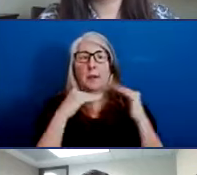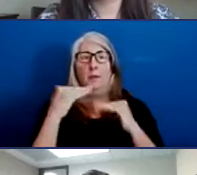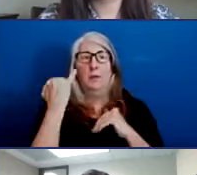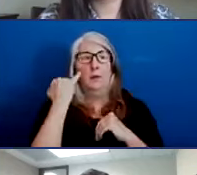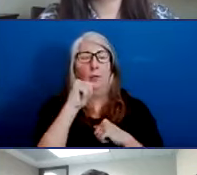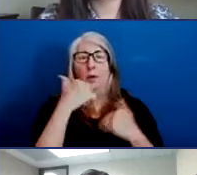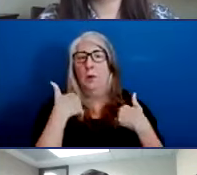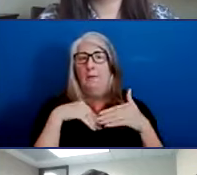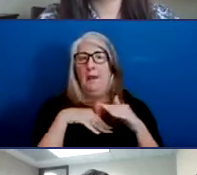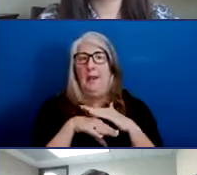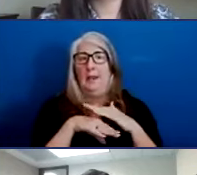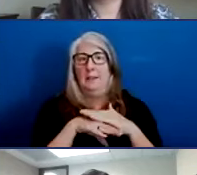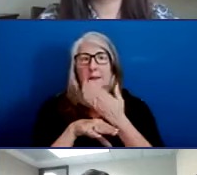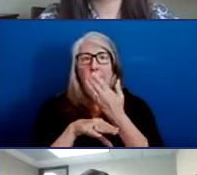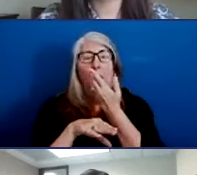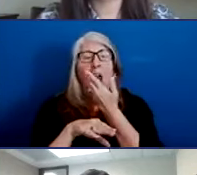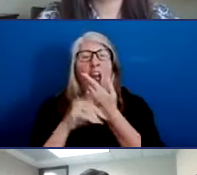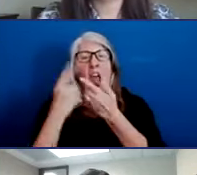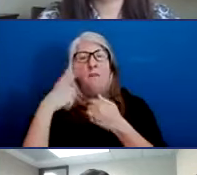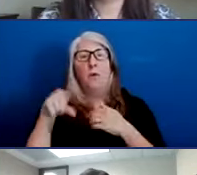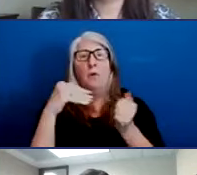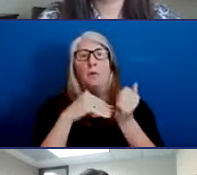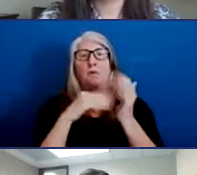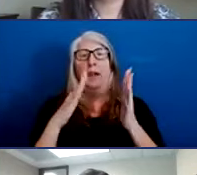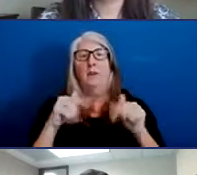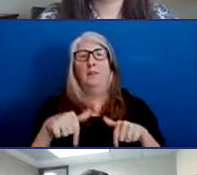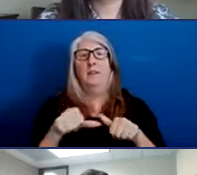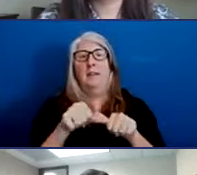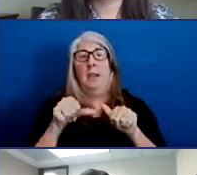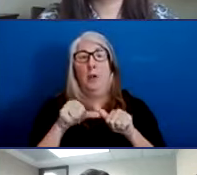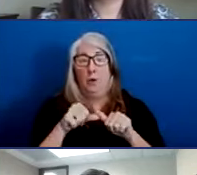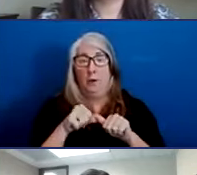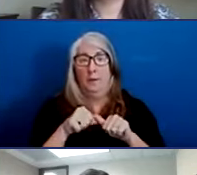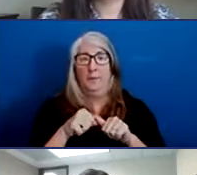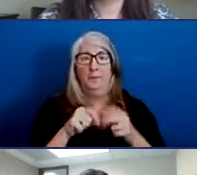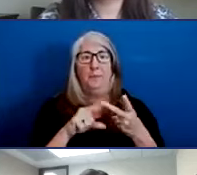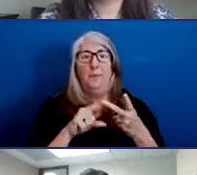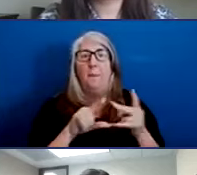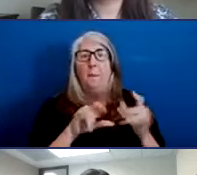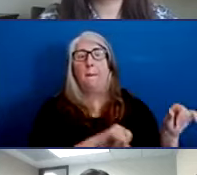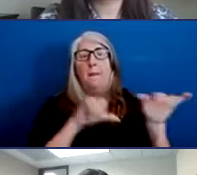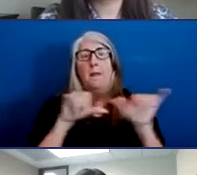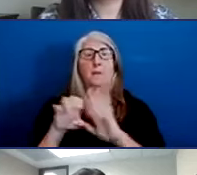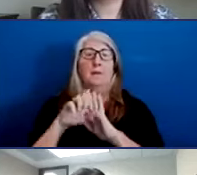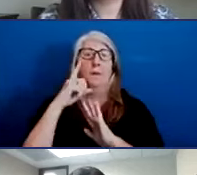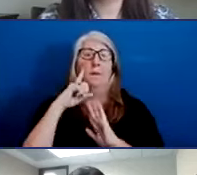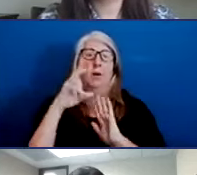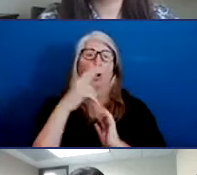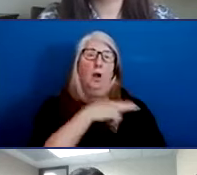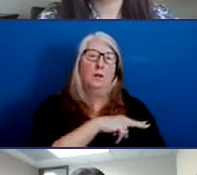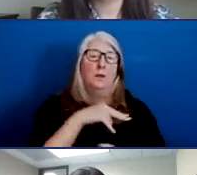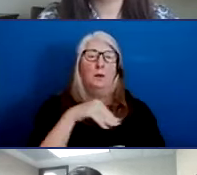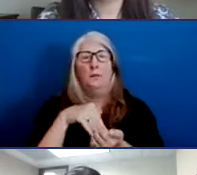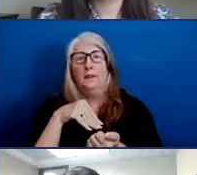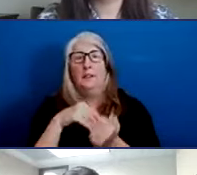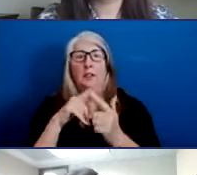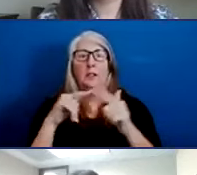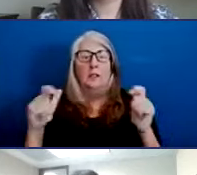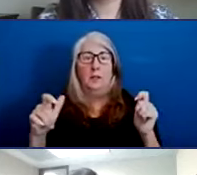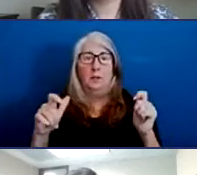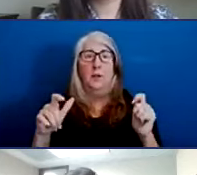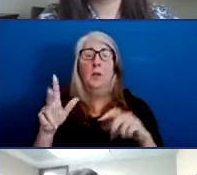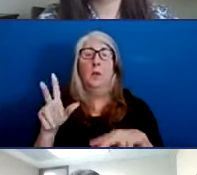the access or the providers in our areas? And that's the same example for hospitals, physicians, etc. We're